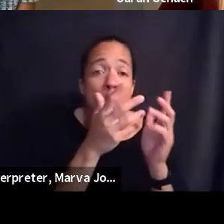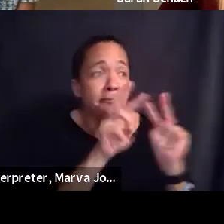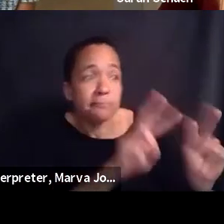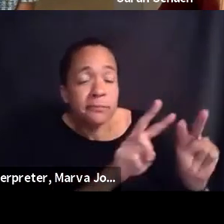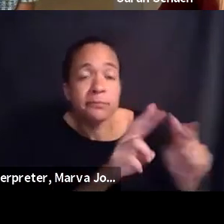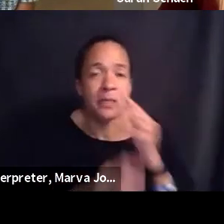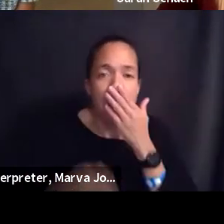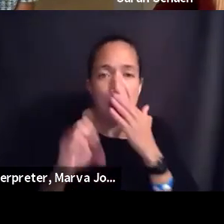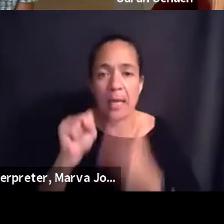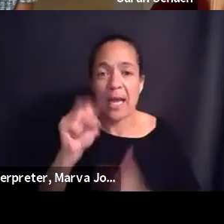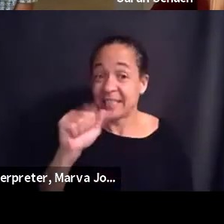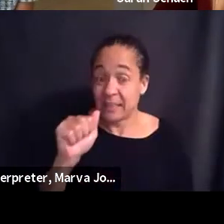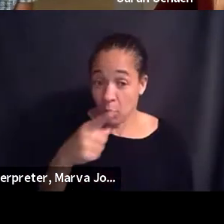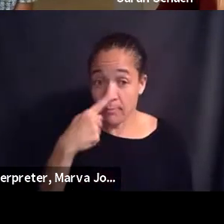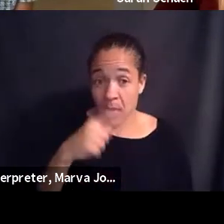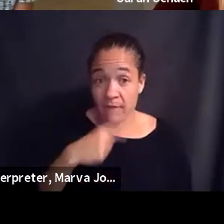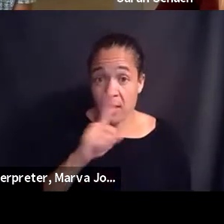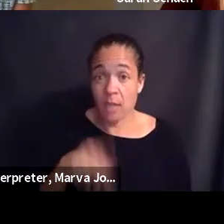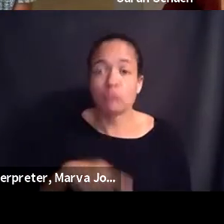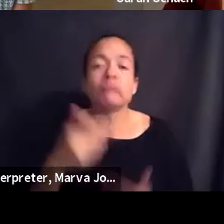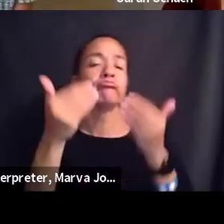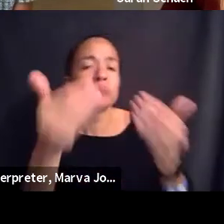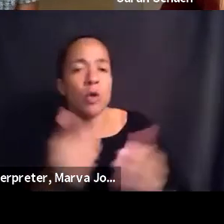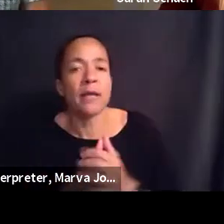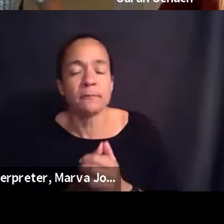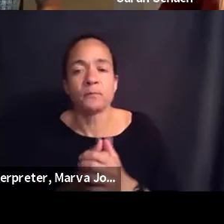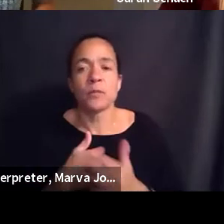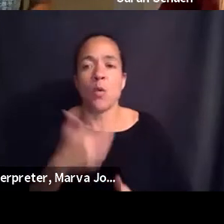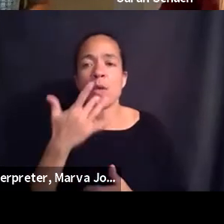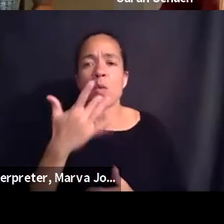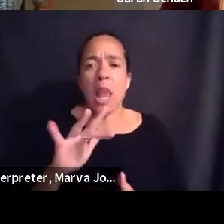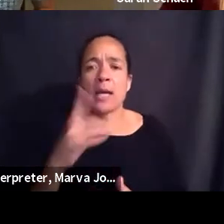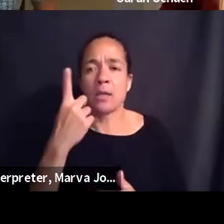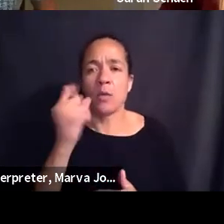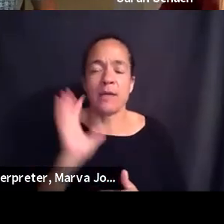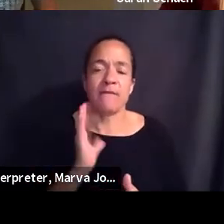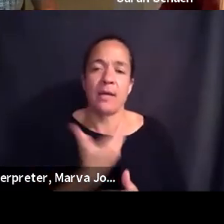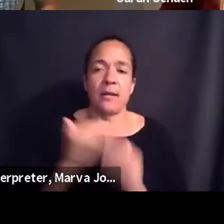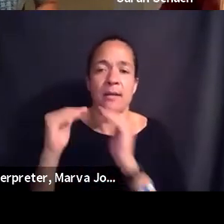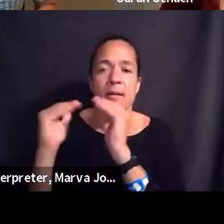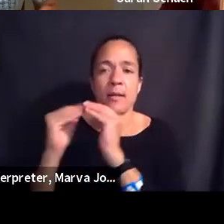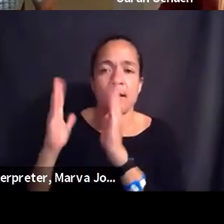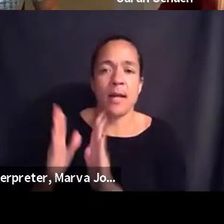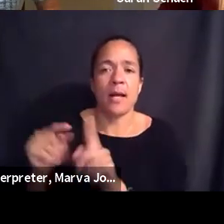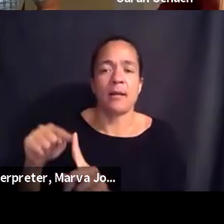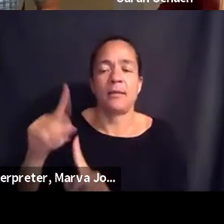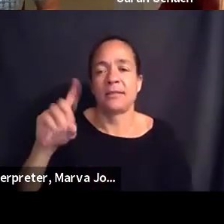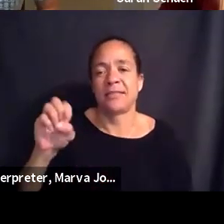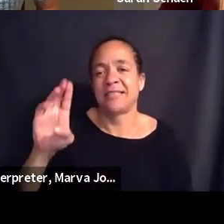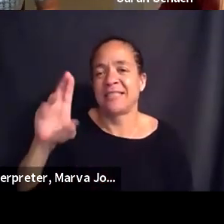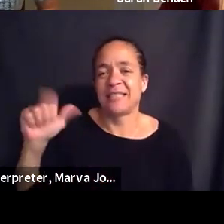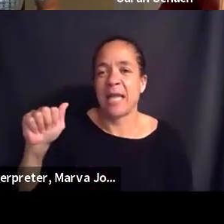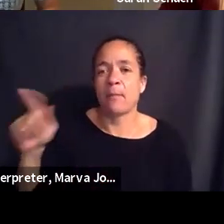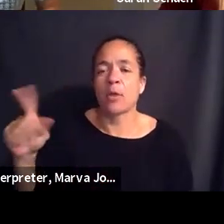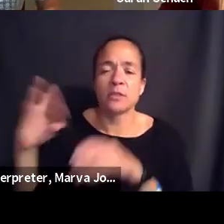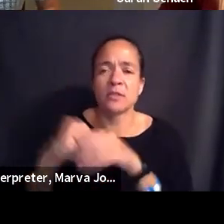Sarah, do you want me to take that? Yeah, go for it. Yeah, so we were lucky. One of our colleagues, Jennifer Acree, was actually a part